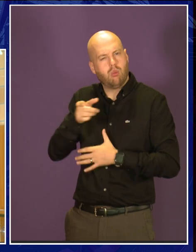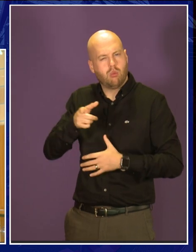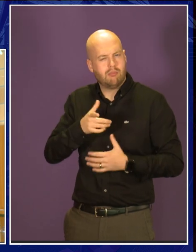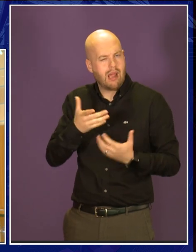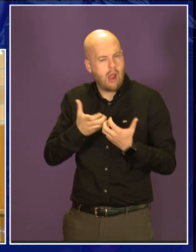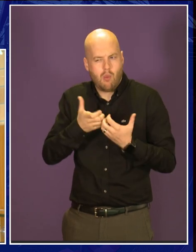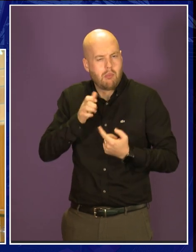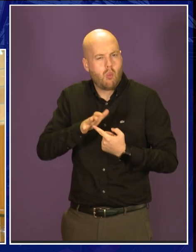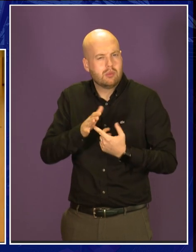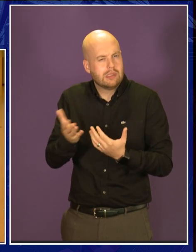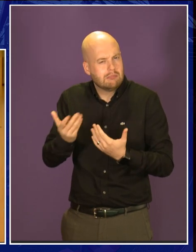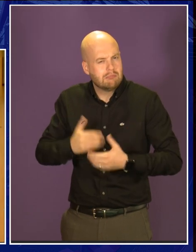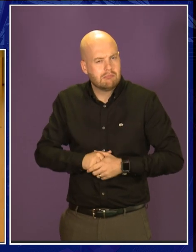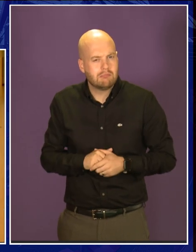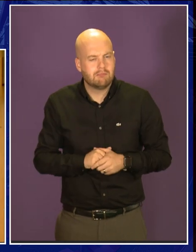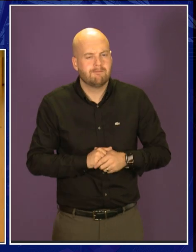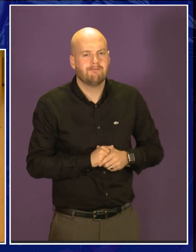important?